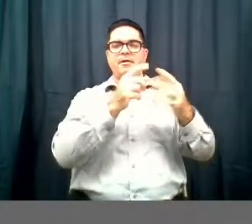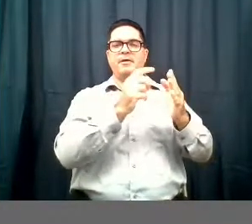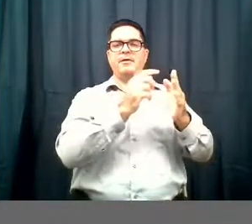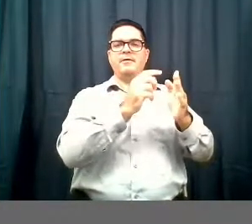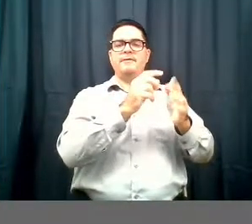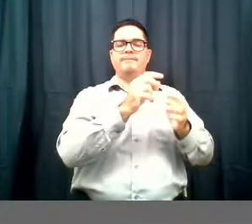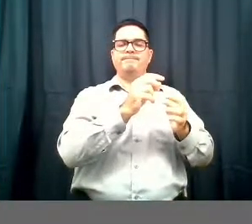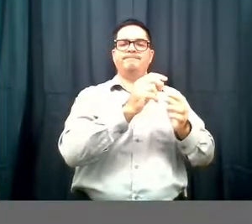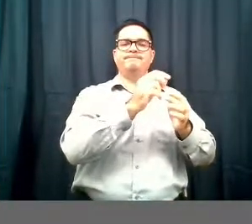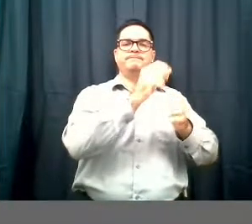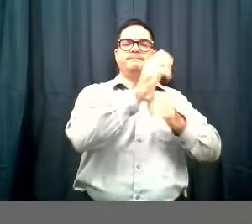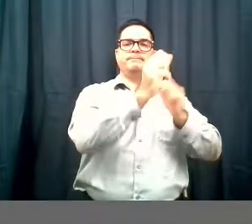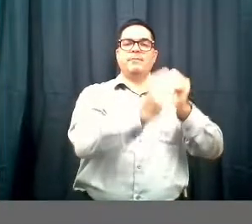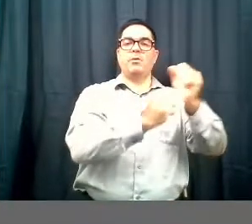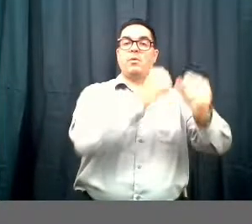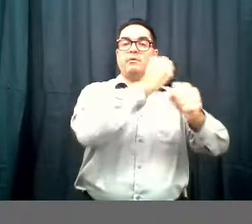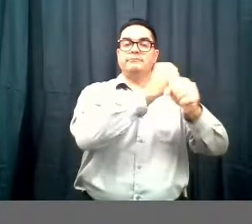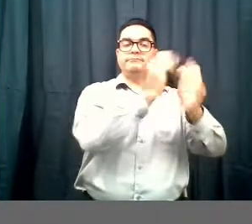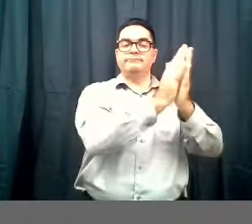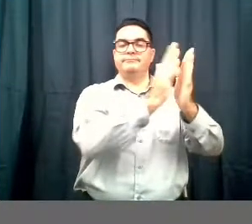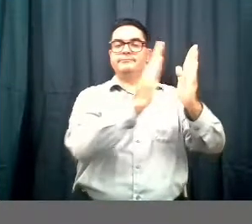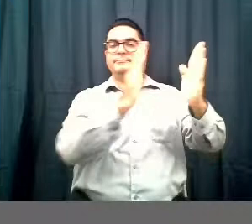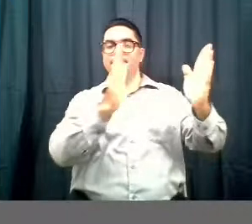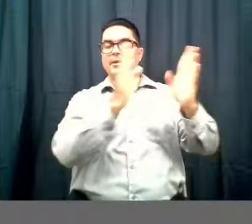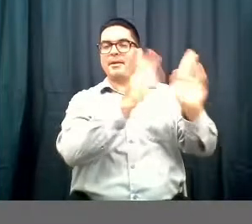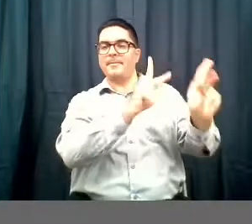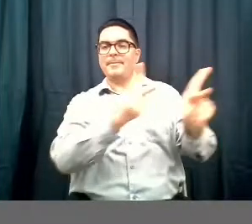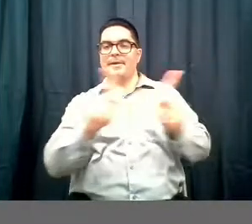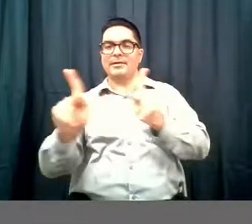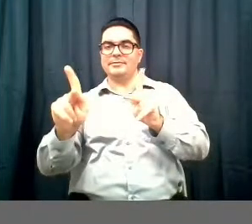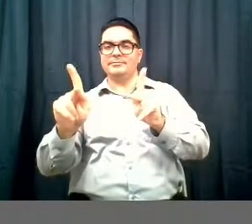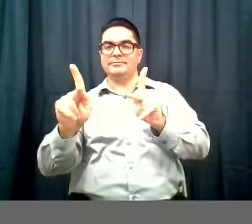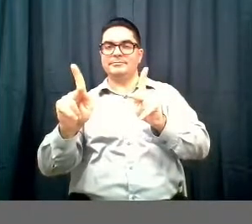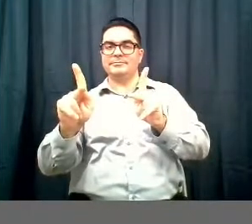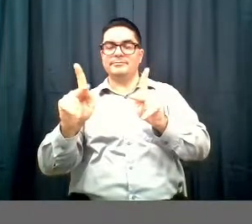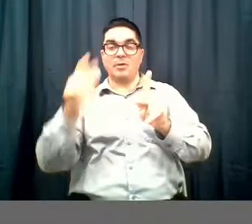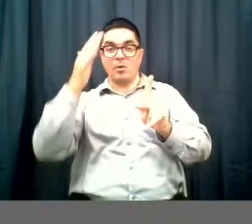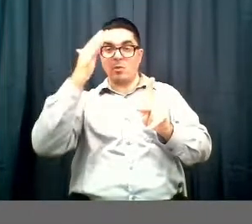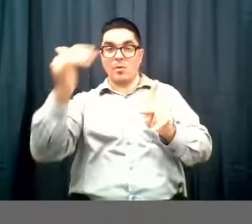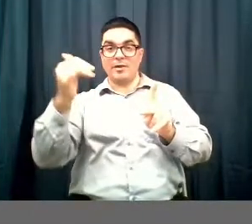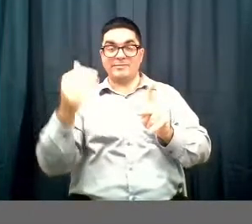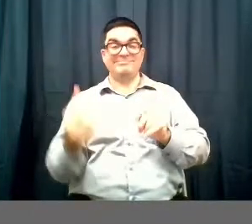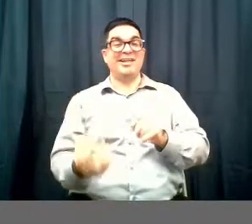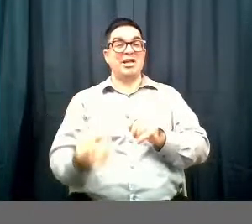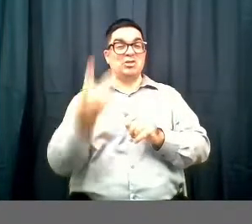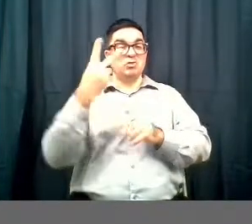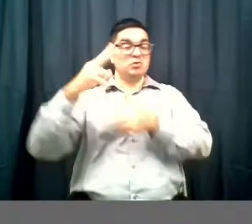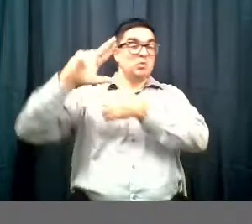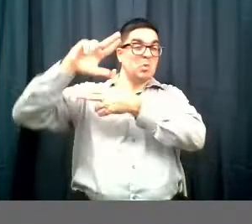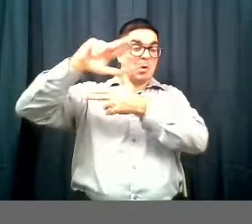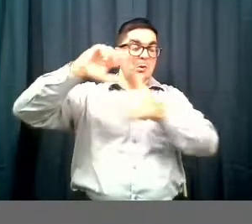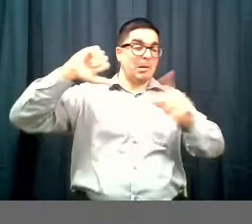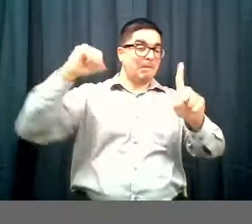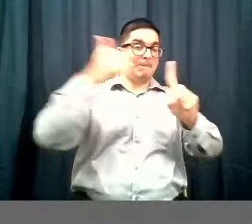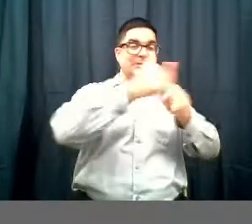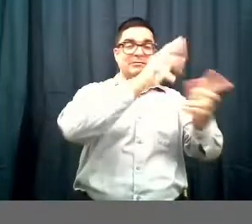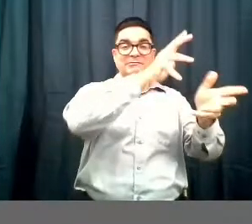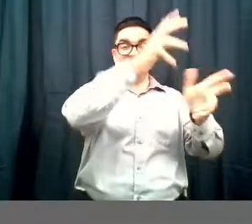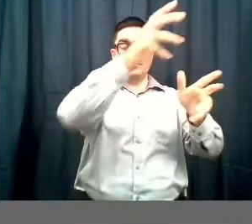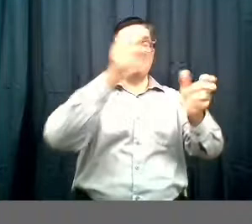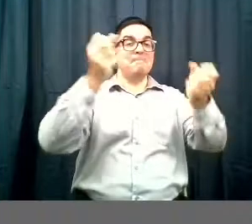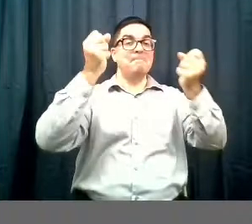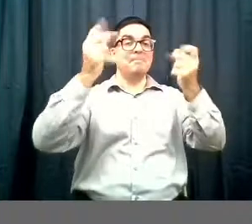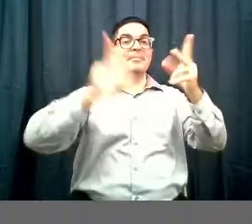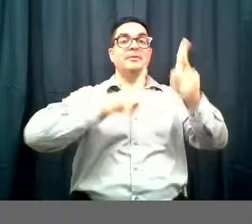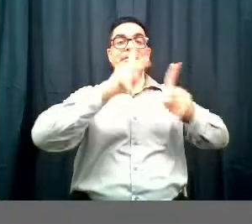an environment of high uncertainty following 2 devastating hurricanes, which resulted in a mass exodus of people, and